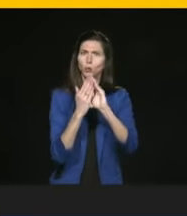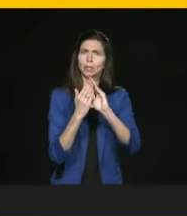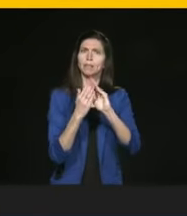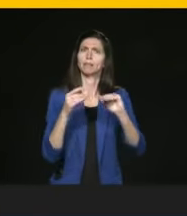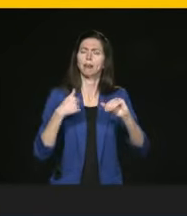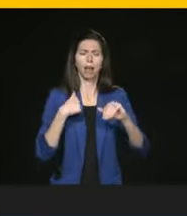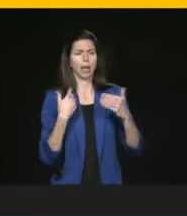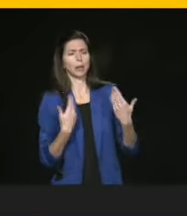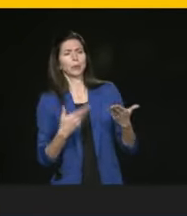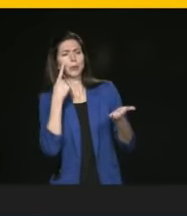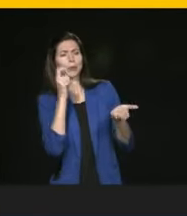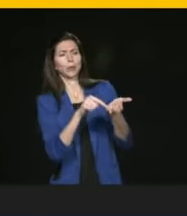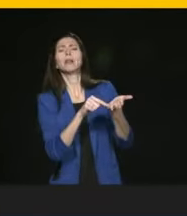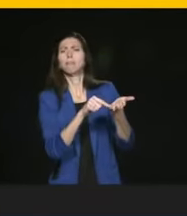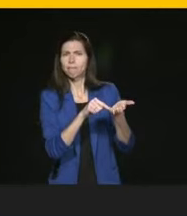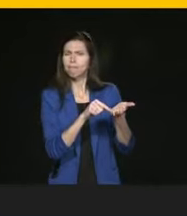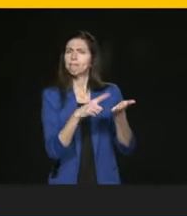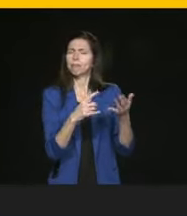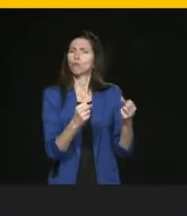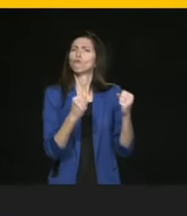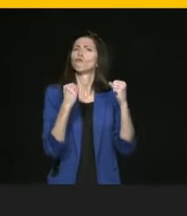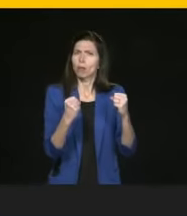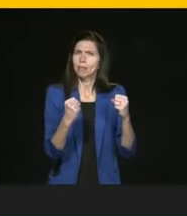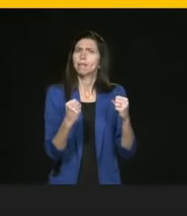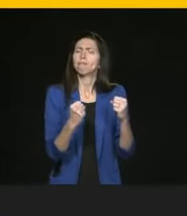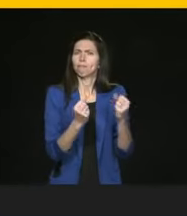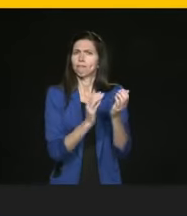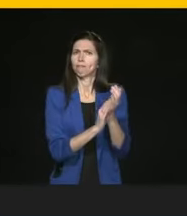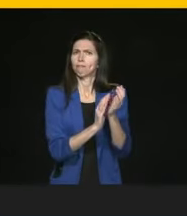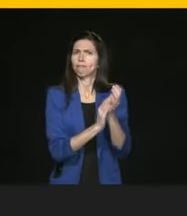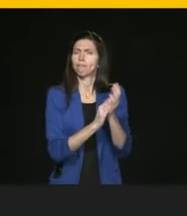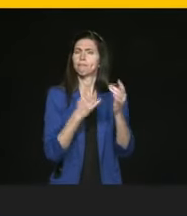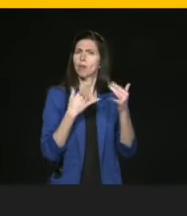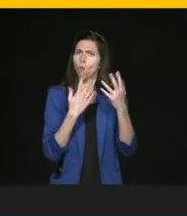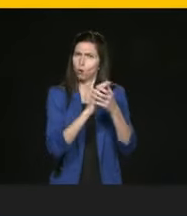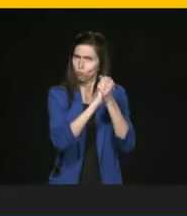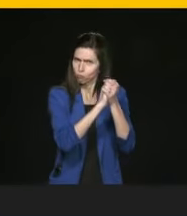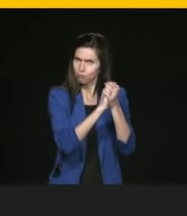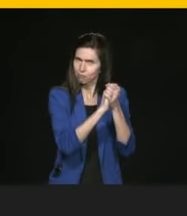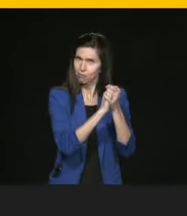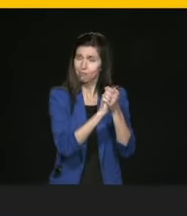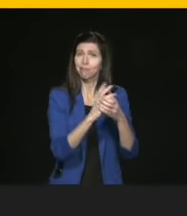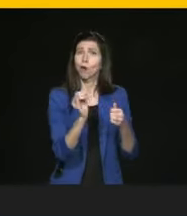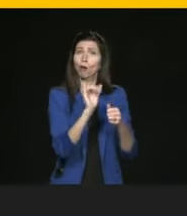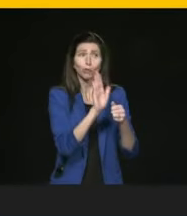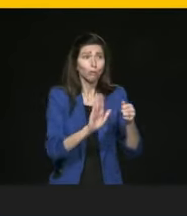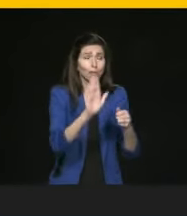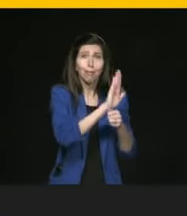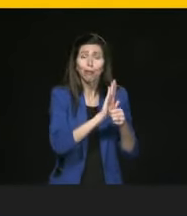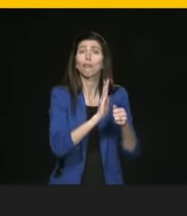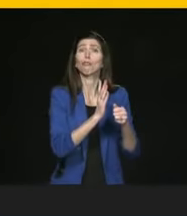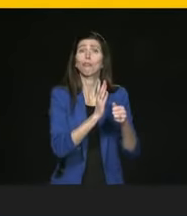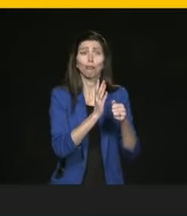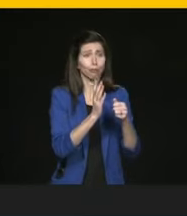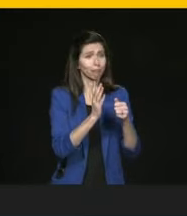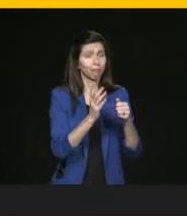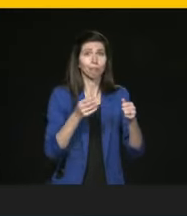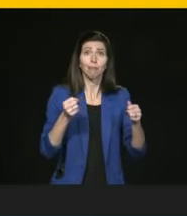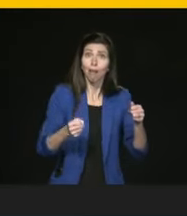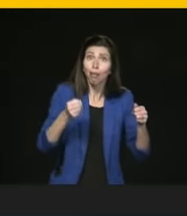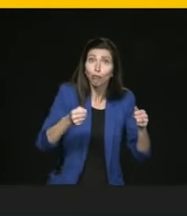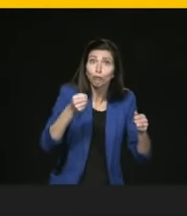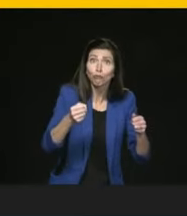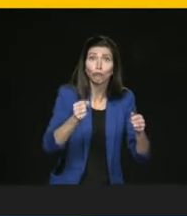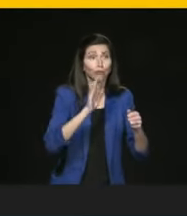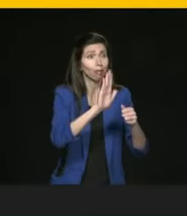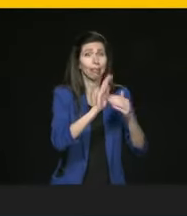First Nation, Inuit, and Métis leaders, elders, and youth, your continued leadership and insight is integral to ensuring that we advance